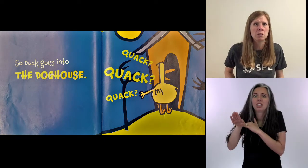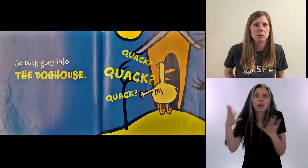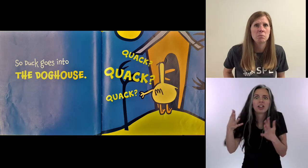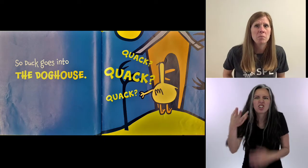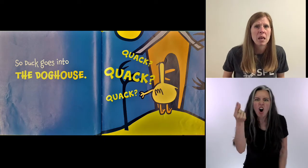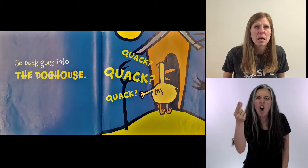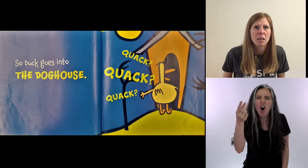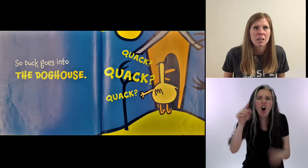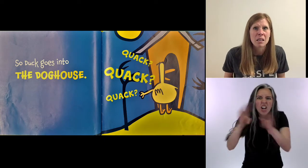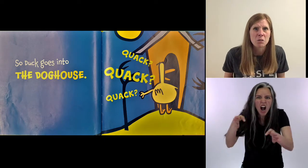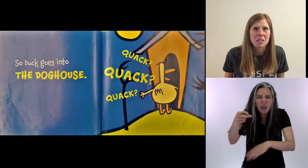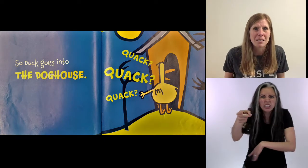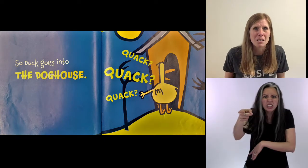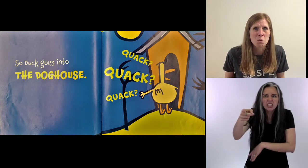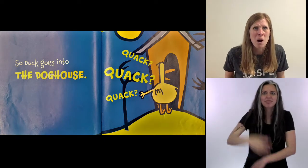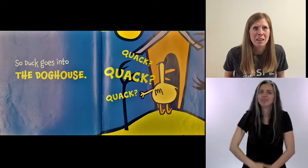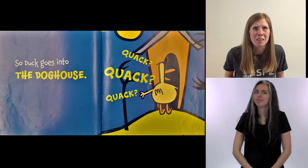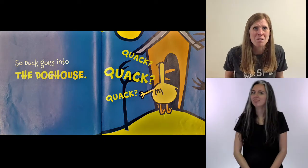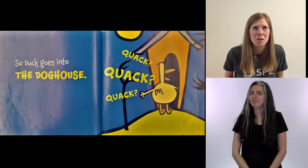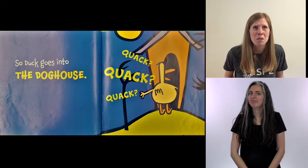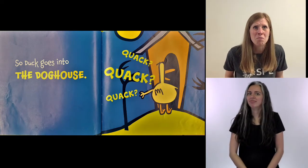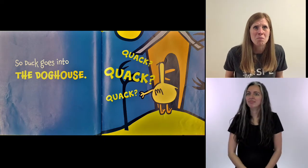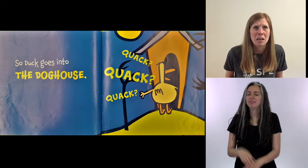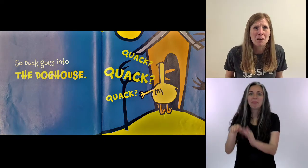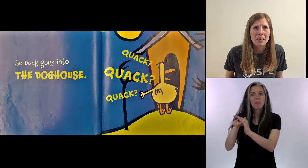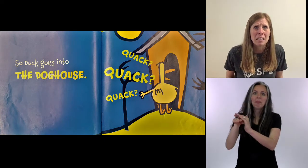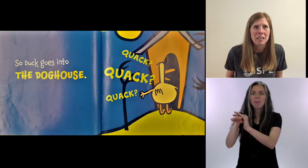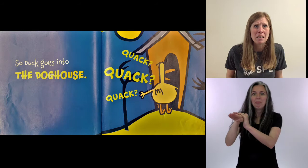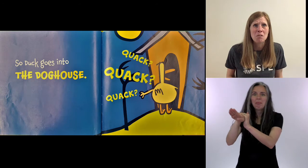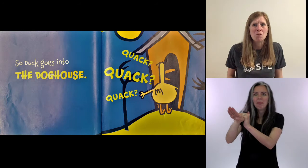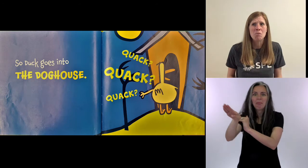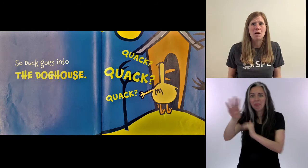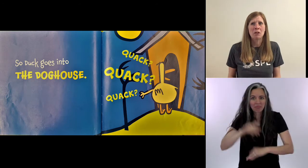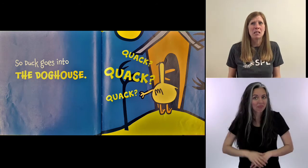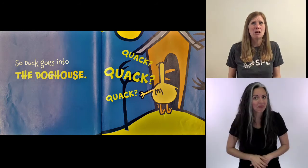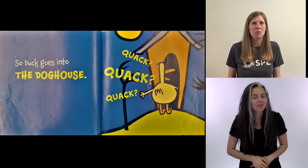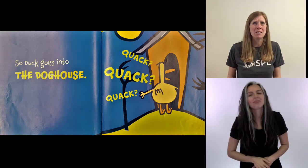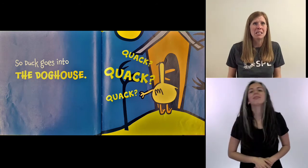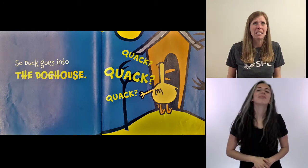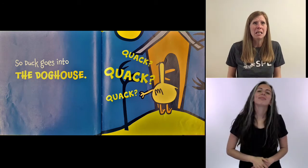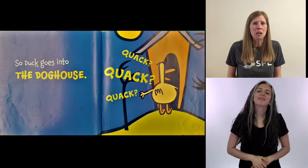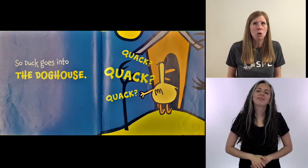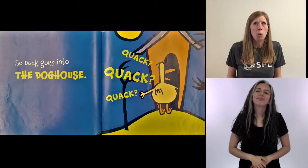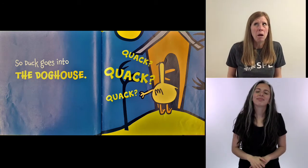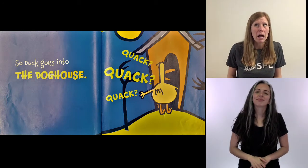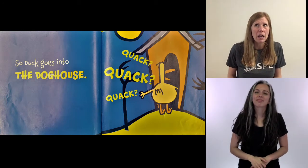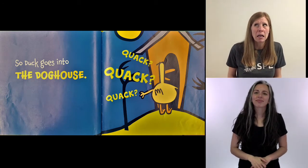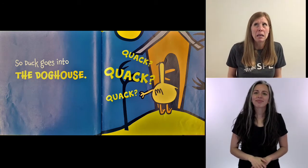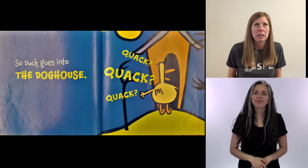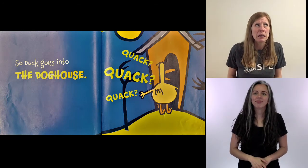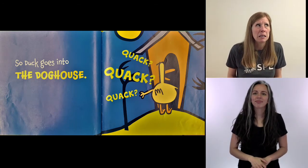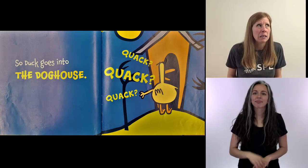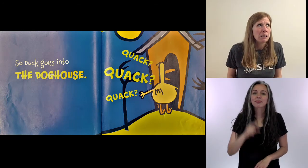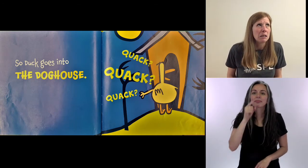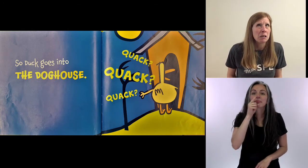doghouse. Duck is walking very, very nervously.